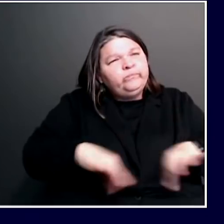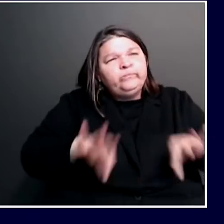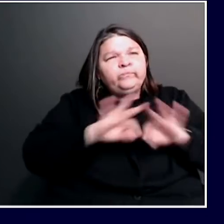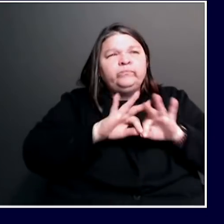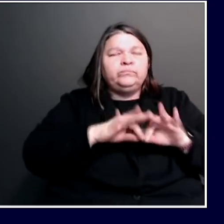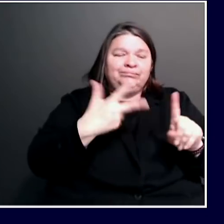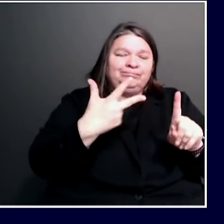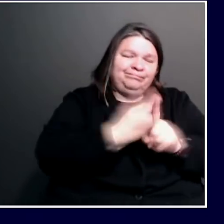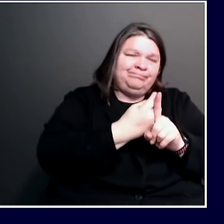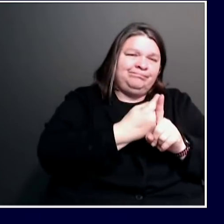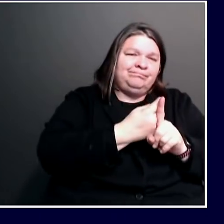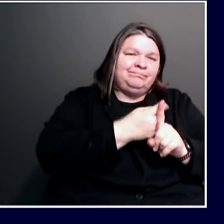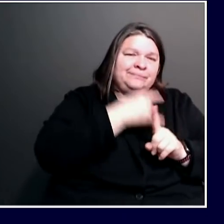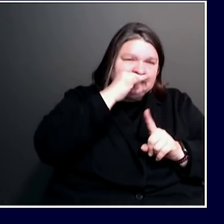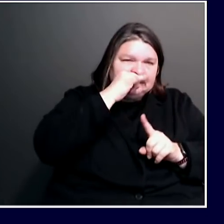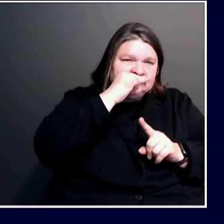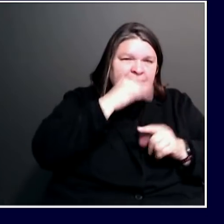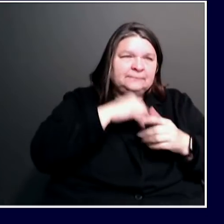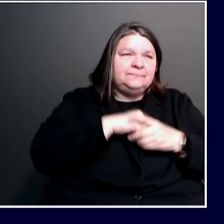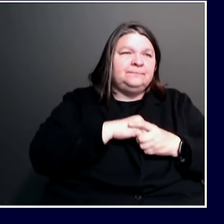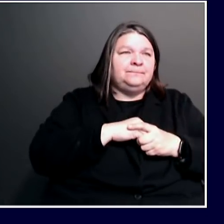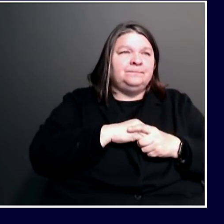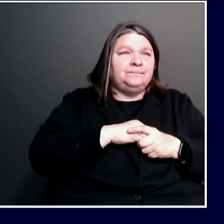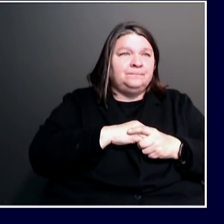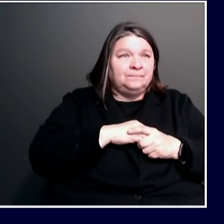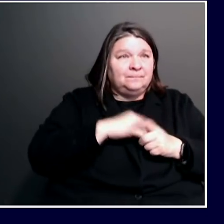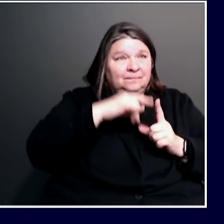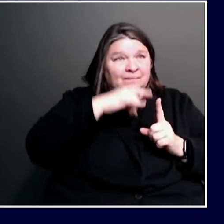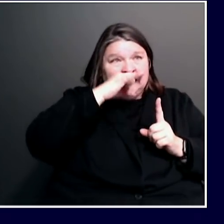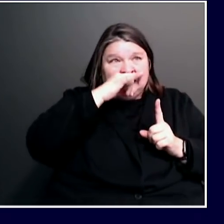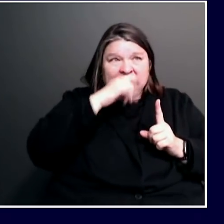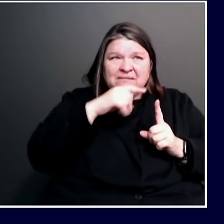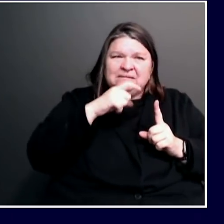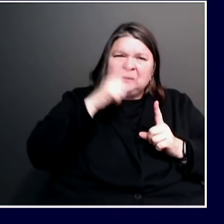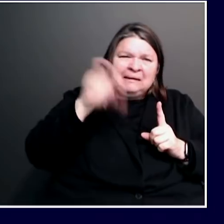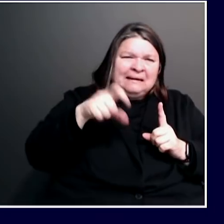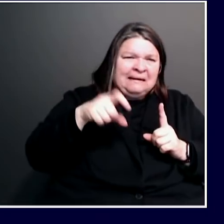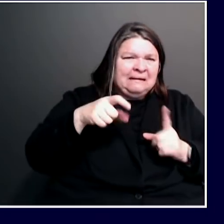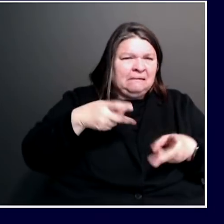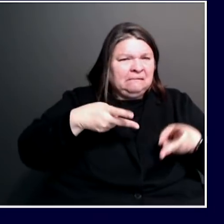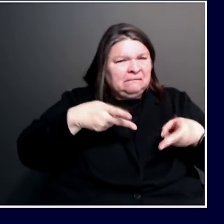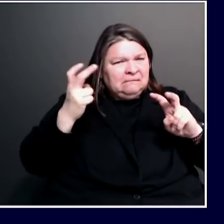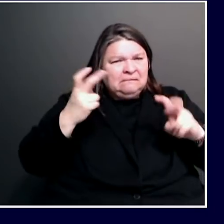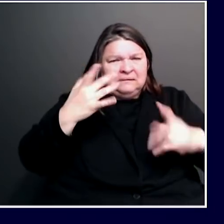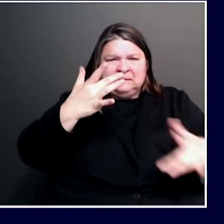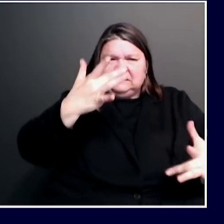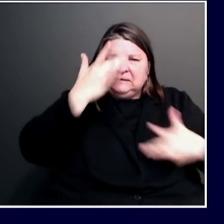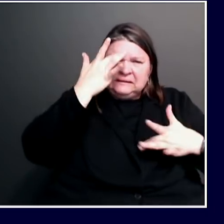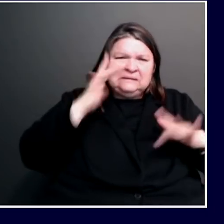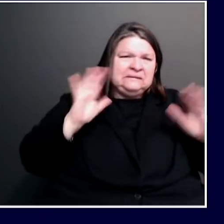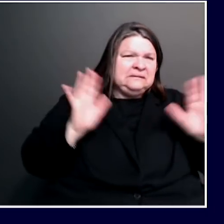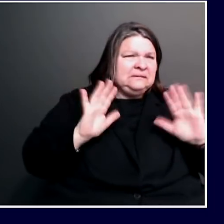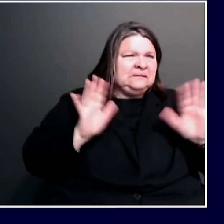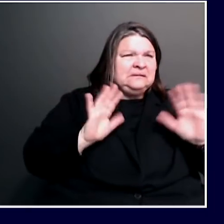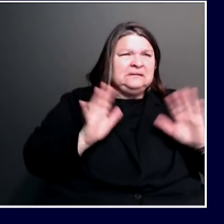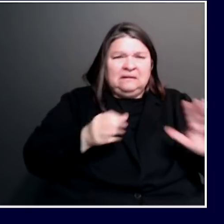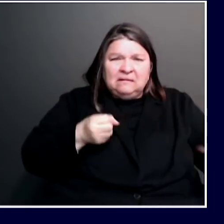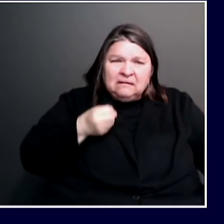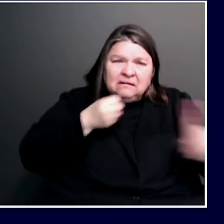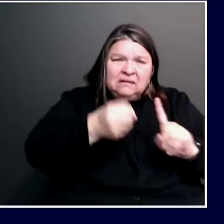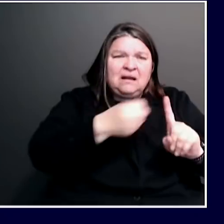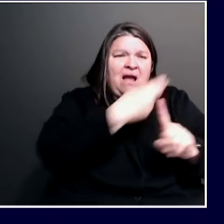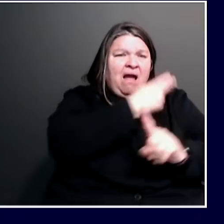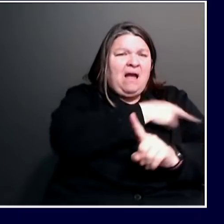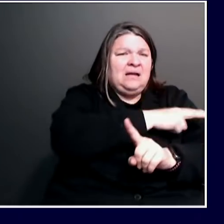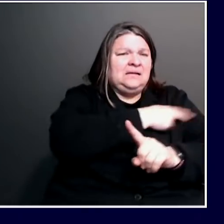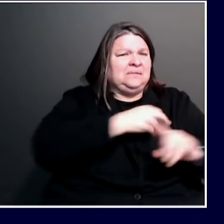aren't supposed to end up in the hospital. They're not supposed to be severely ill. The vaccine will hopefully, based on the data we'll hope to see, will guard